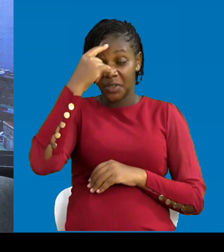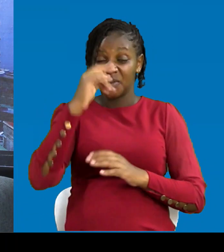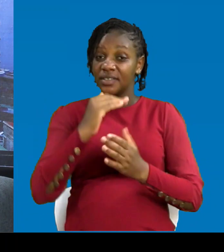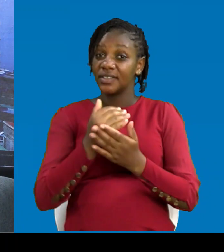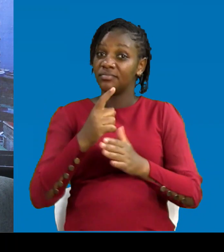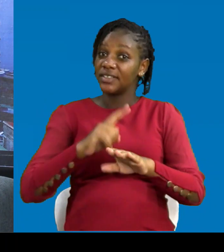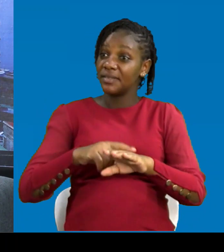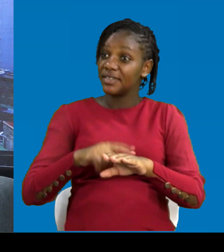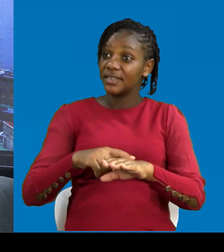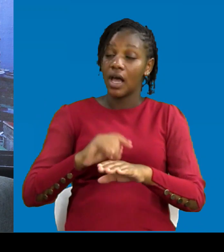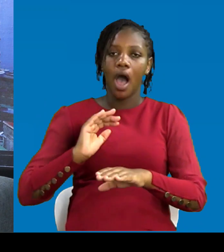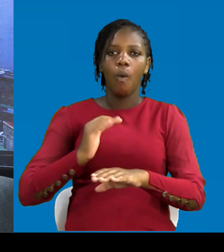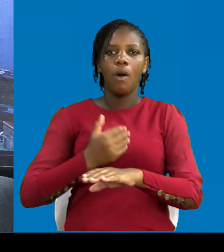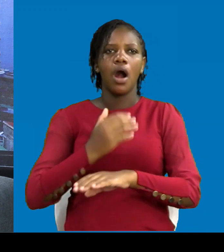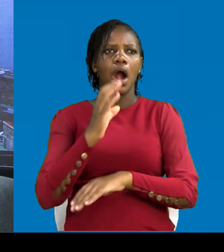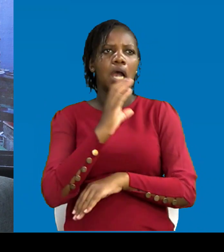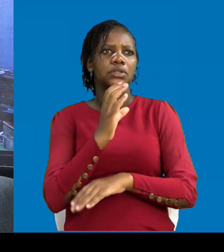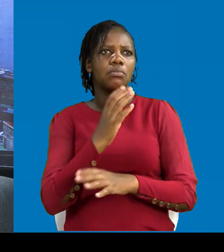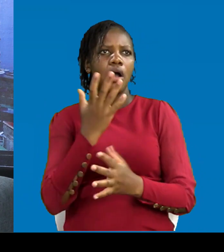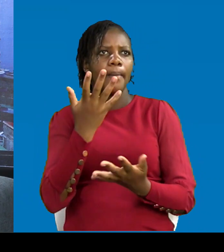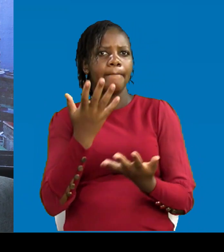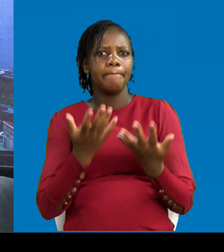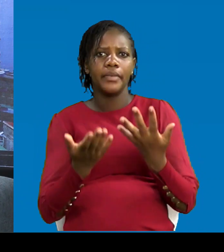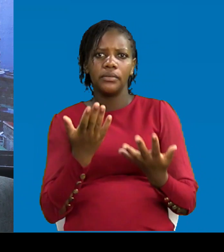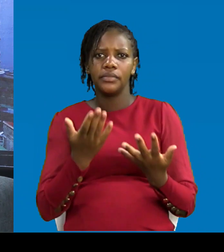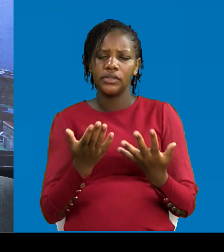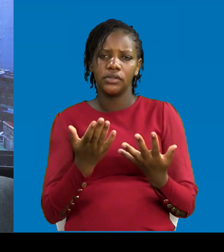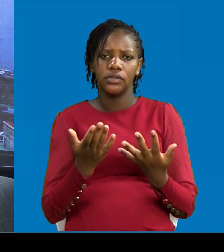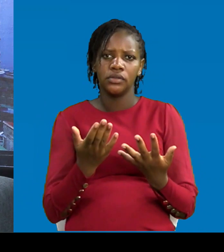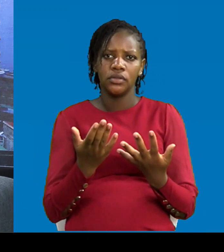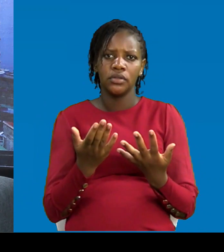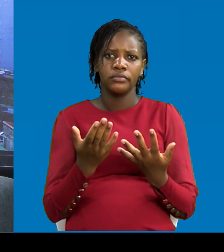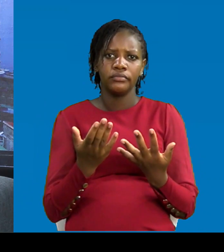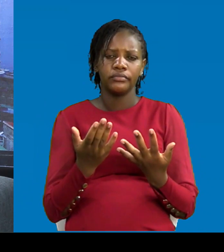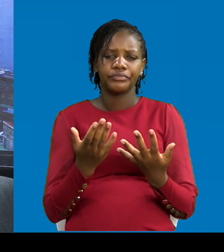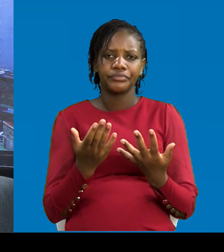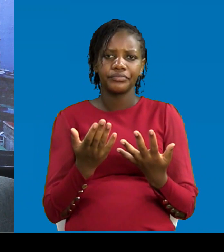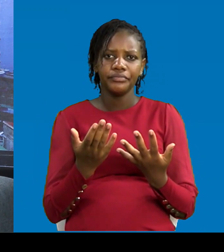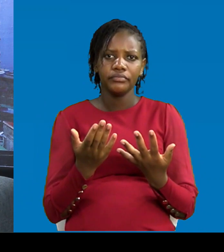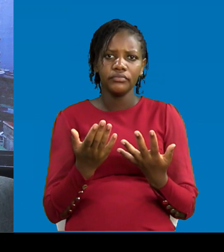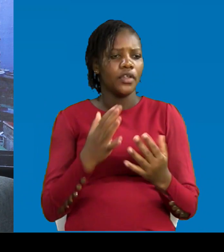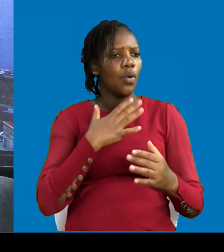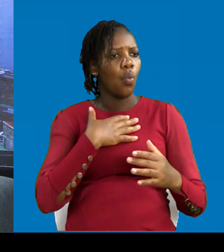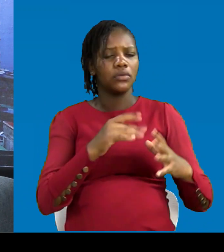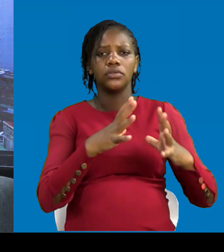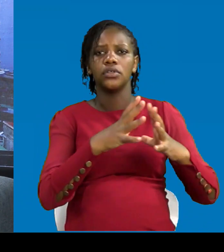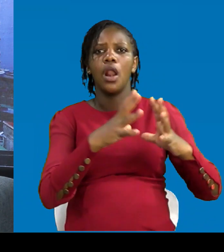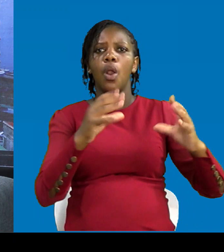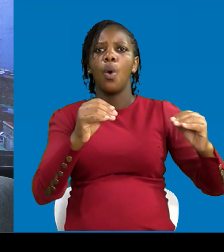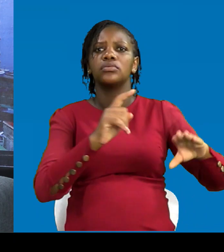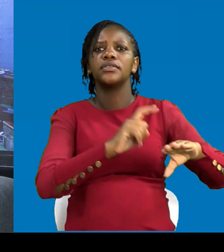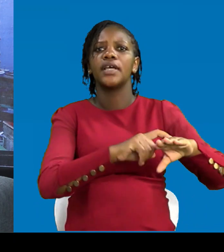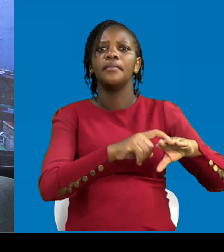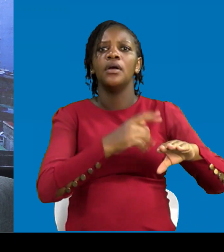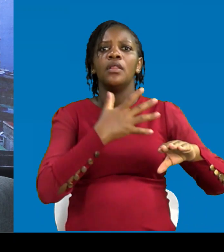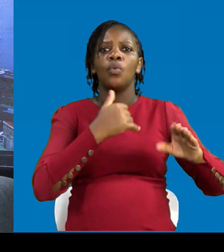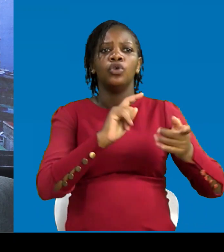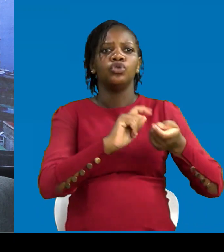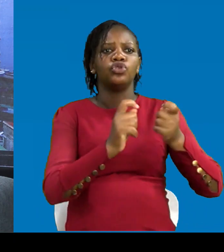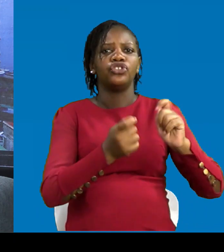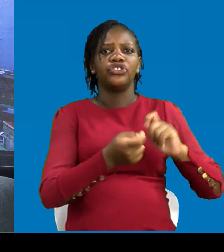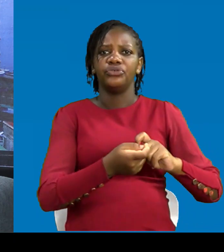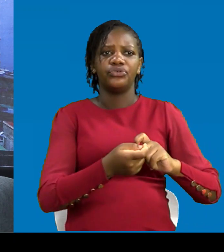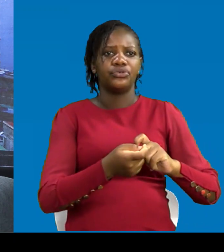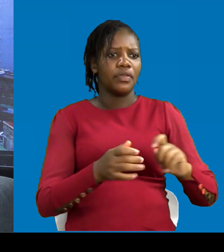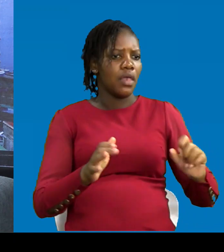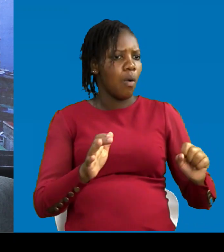on the side of maybe being an image disruptor, it's for a long time, maybe they want to change their whole look, their